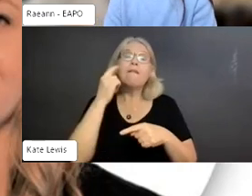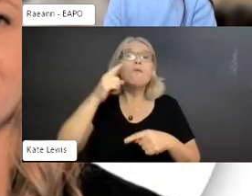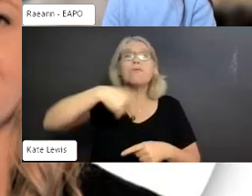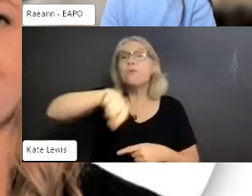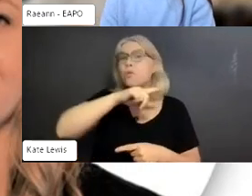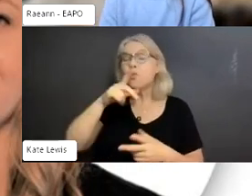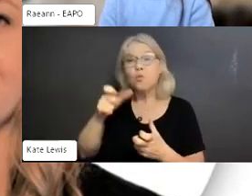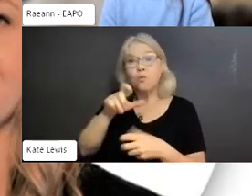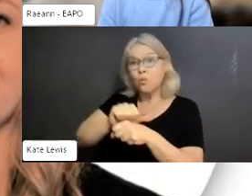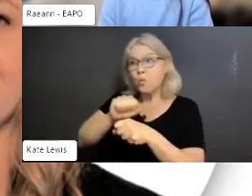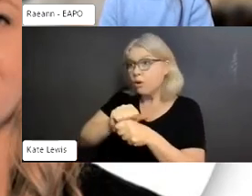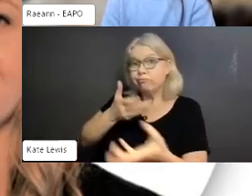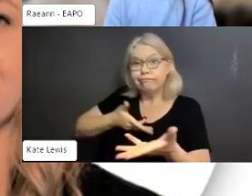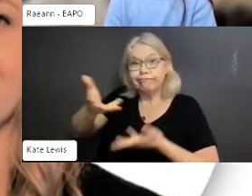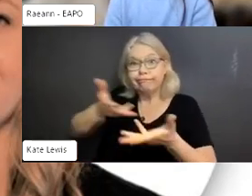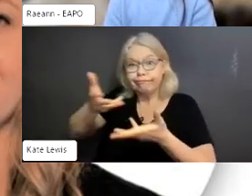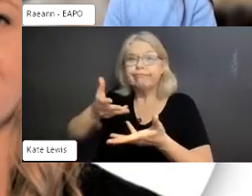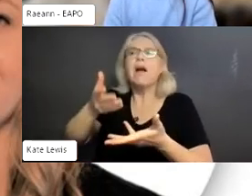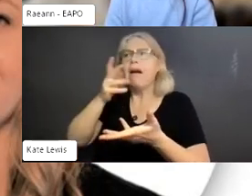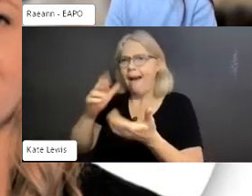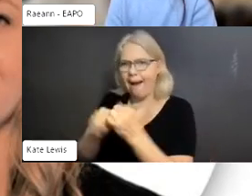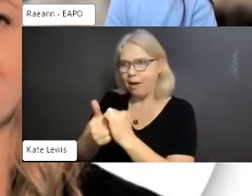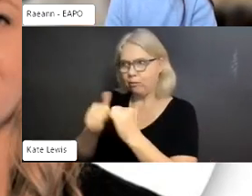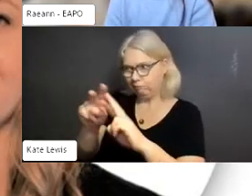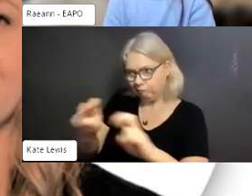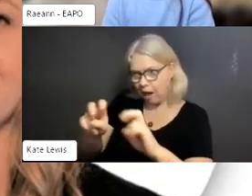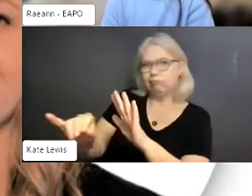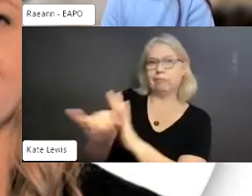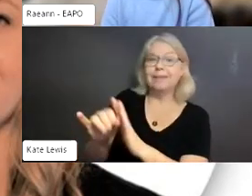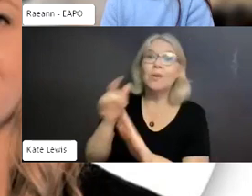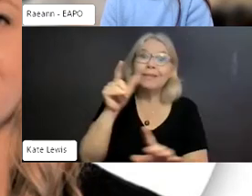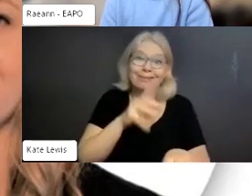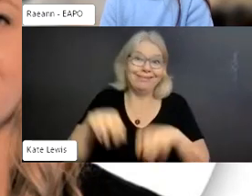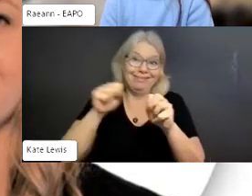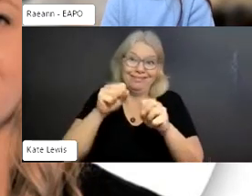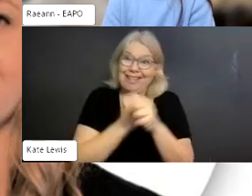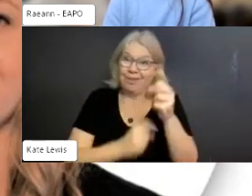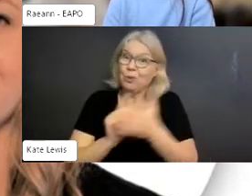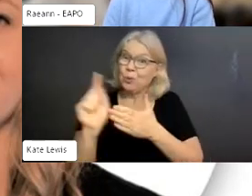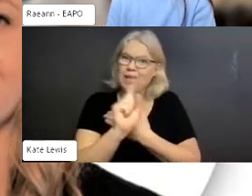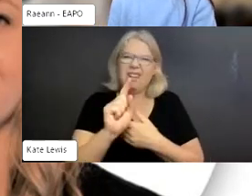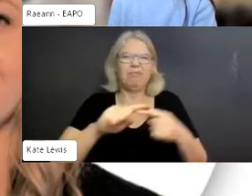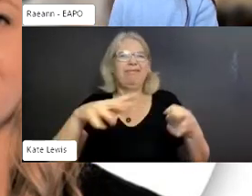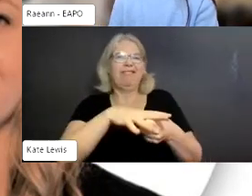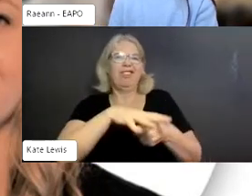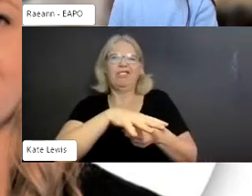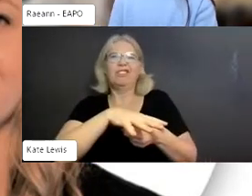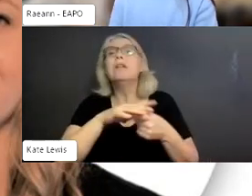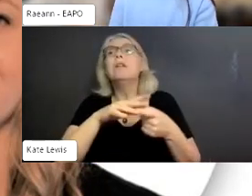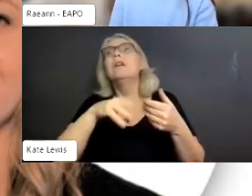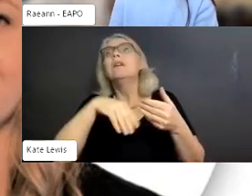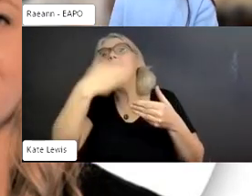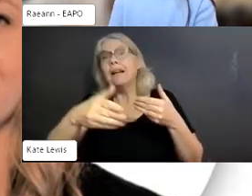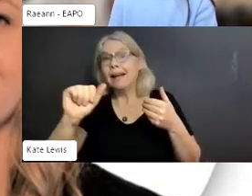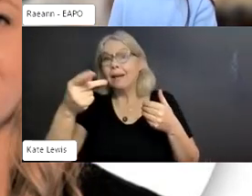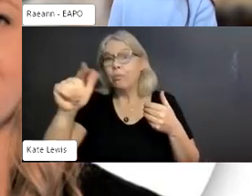We are hosting one next week, which is sold out, and we are hosting our next one on April 30th. That information